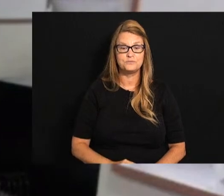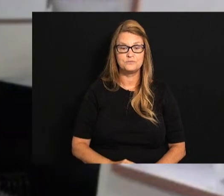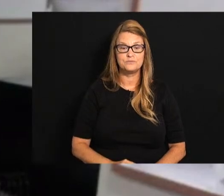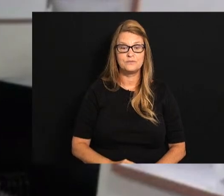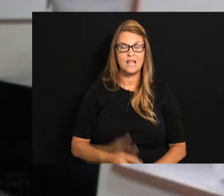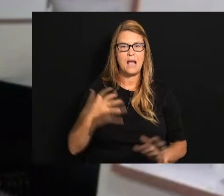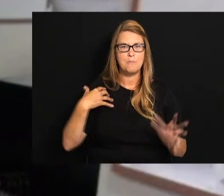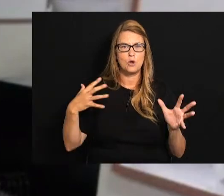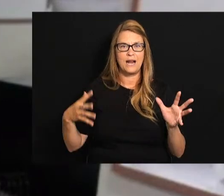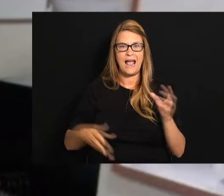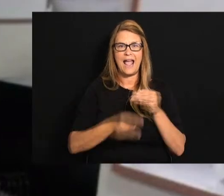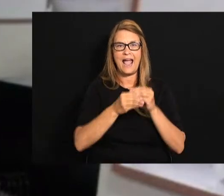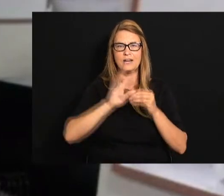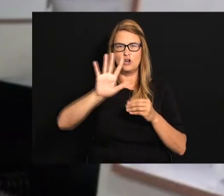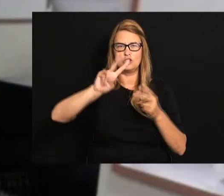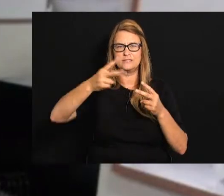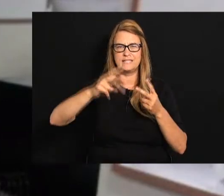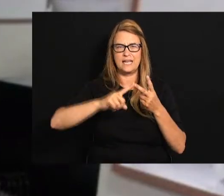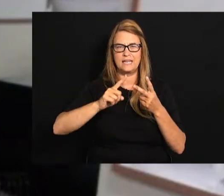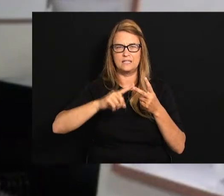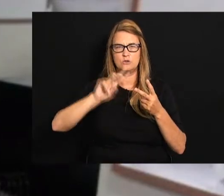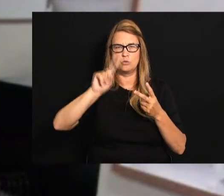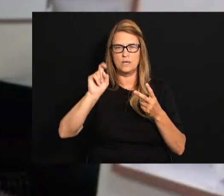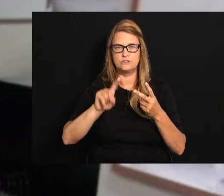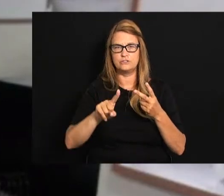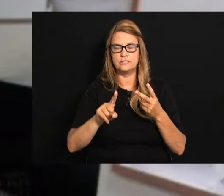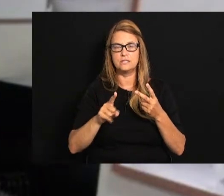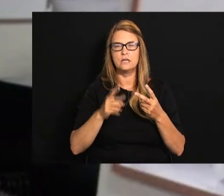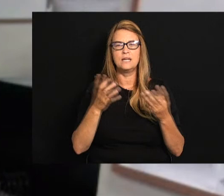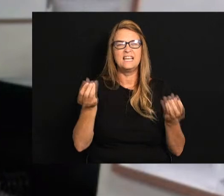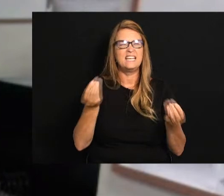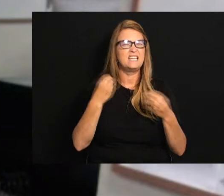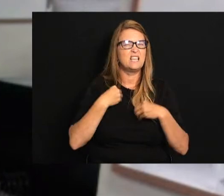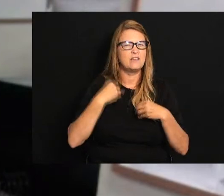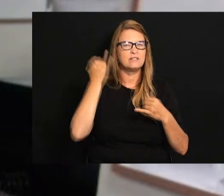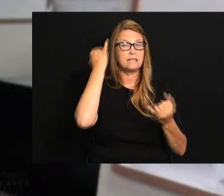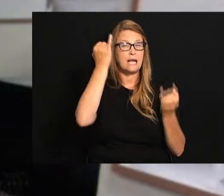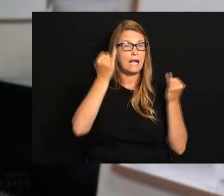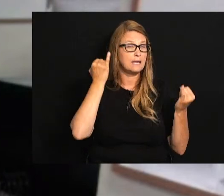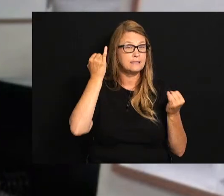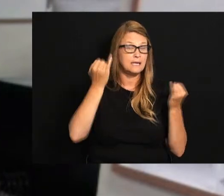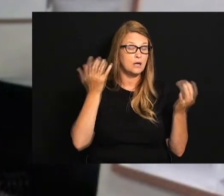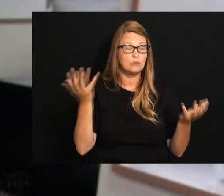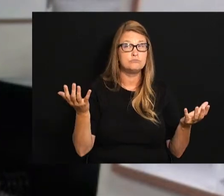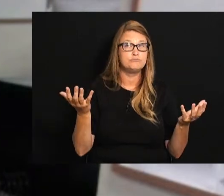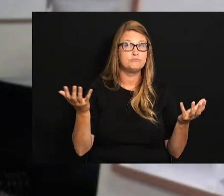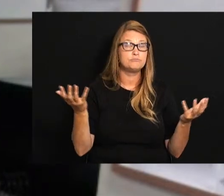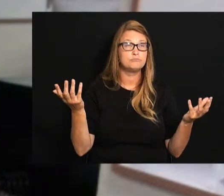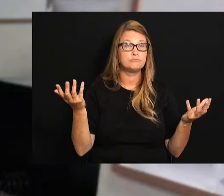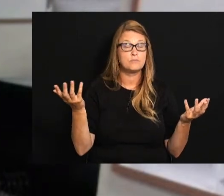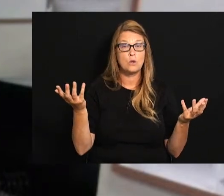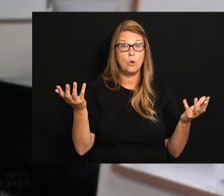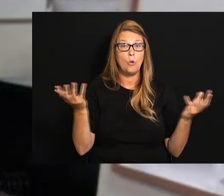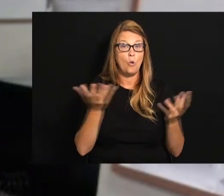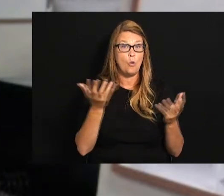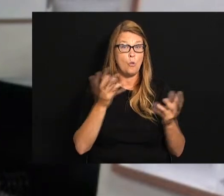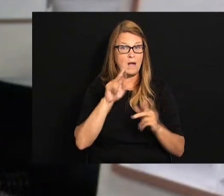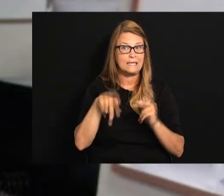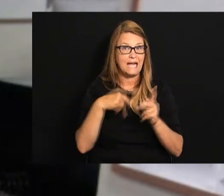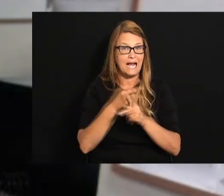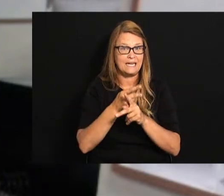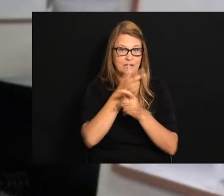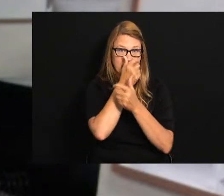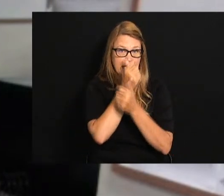up on Megan's second question there. Could you guys give us an idea of any kind of, gauge of interest you guys have gotten